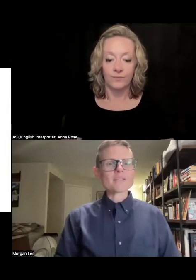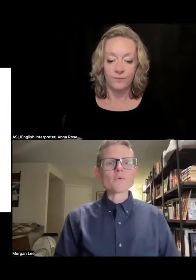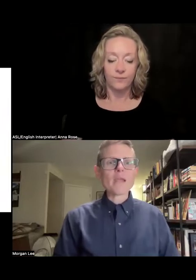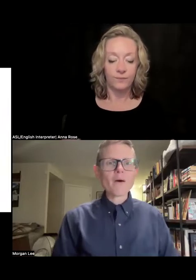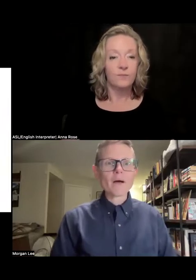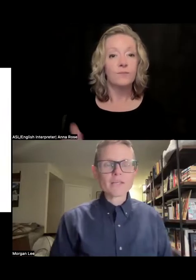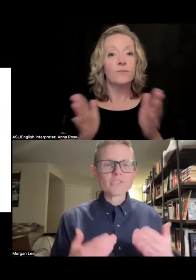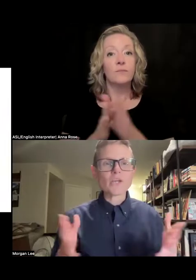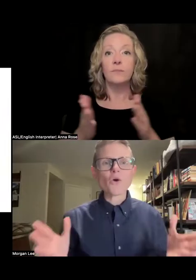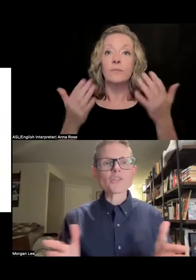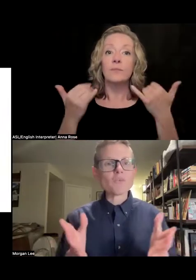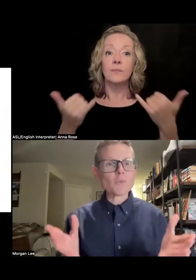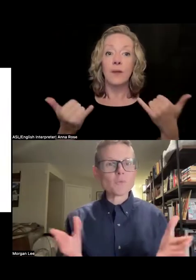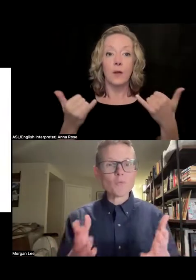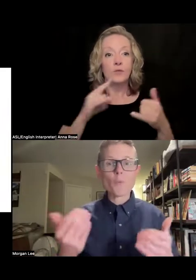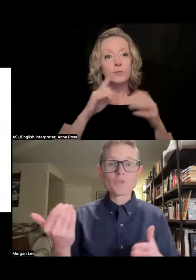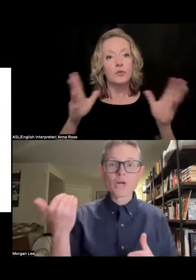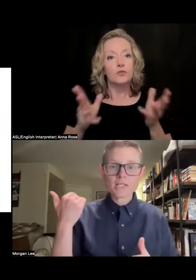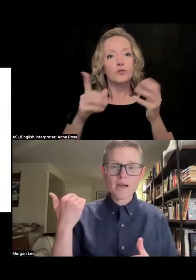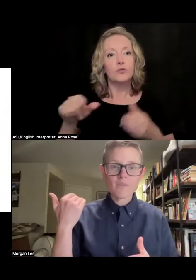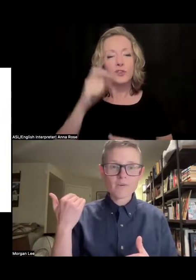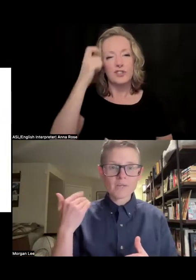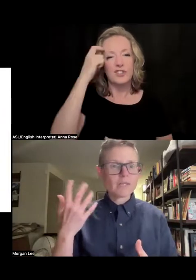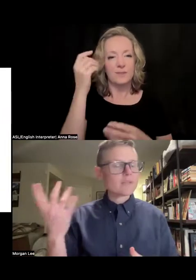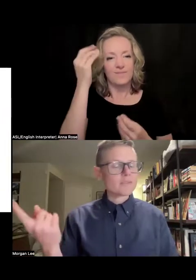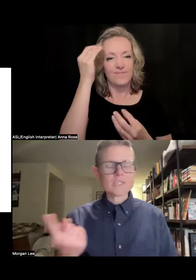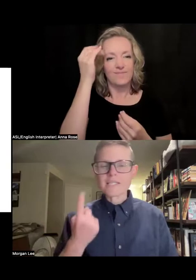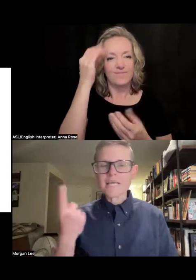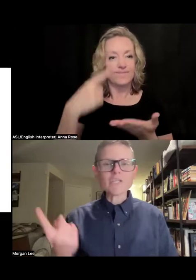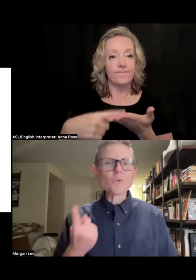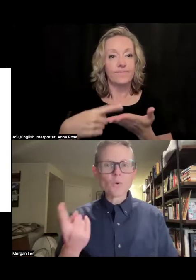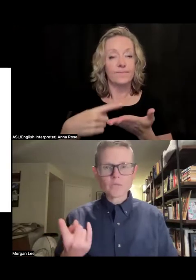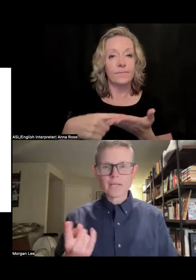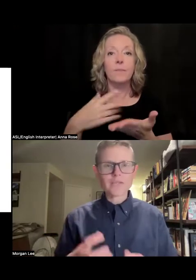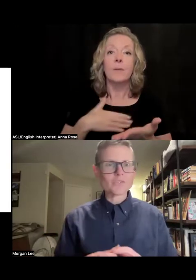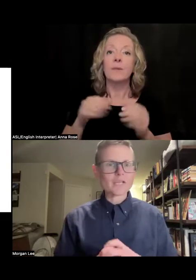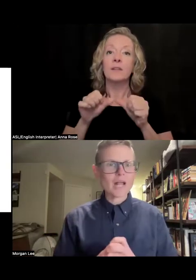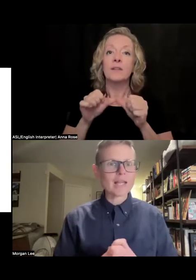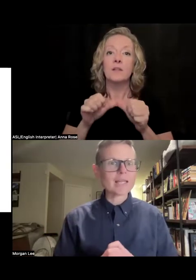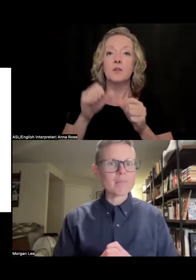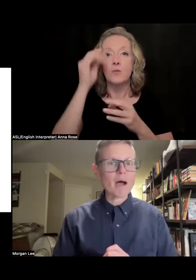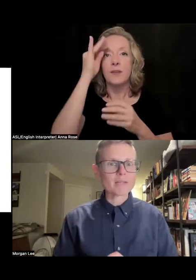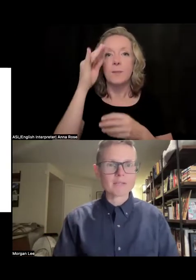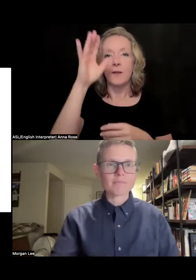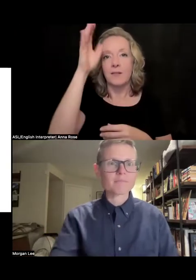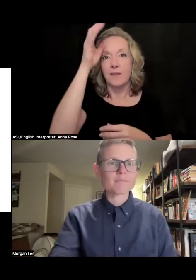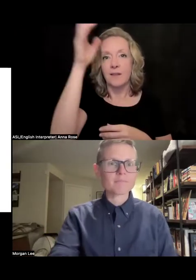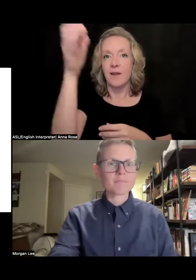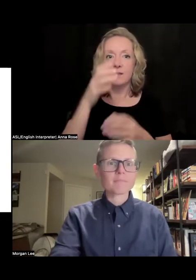All right, so now I just encourage everyone with what we just covered to just continue holding intersectionality in